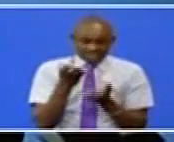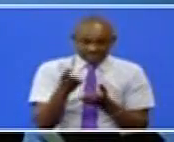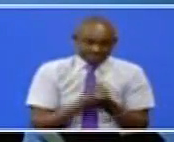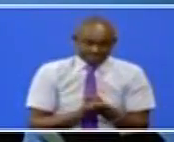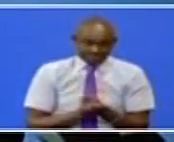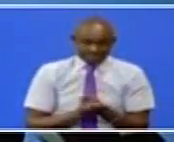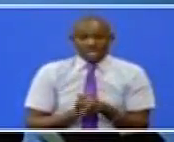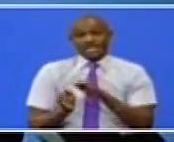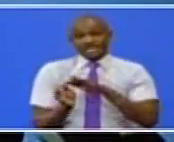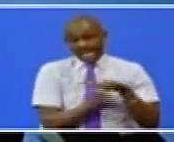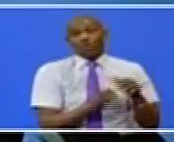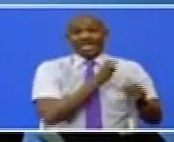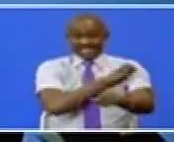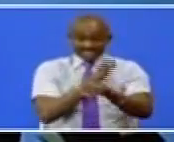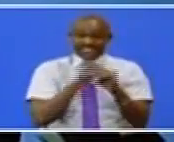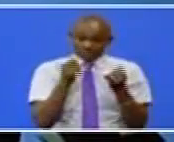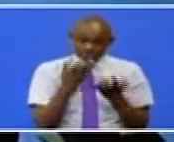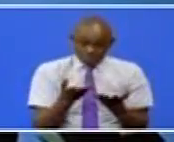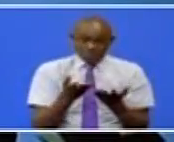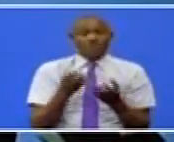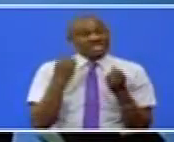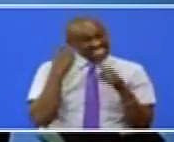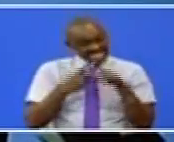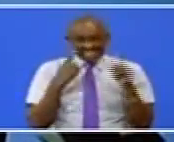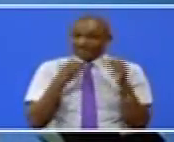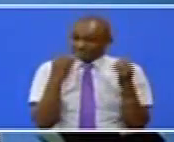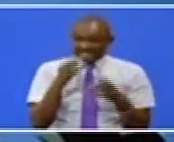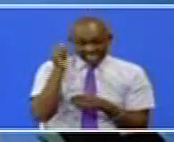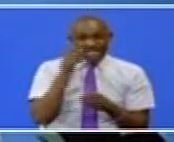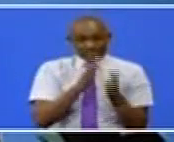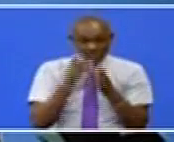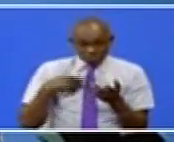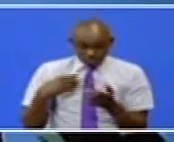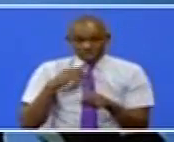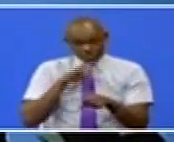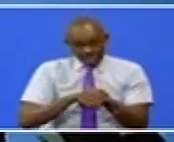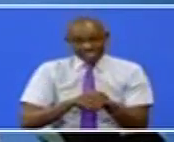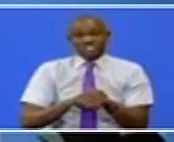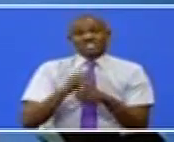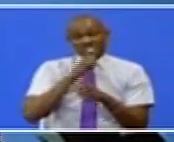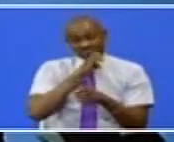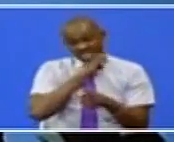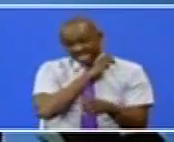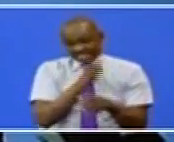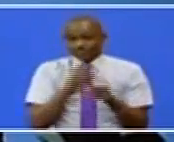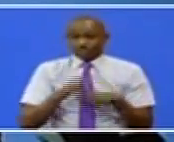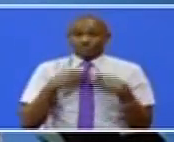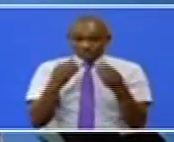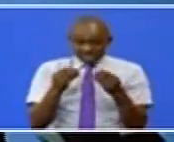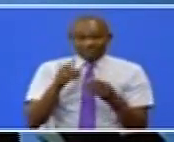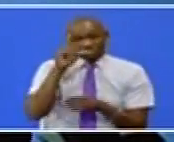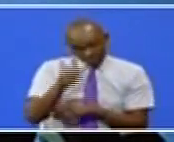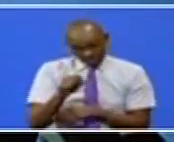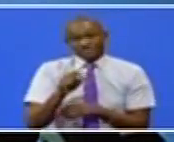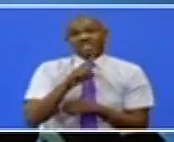And to some more energy news now, for years Kenya has been planning on harnessing renewable energy in a bid to provide cost-effective